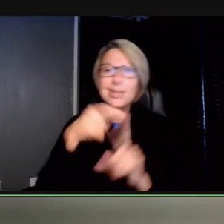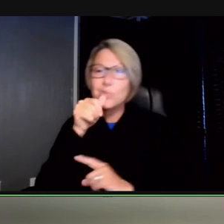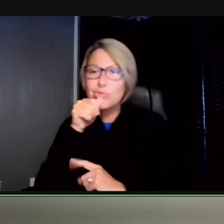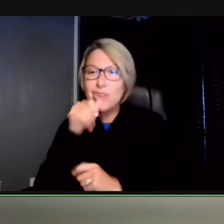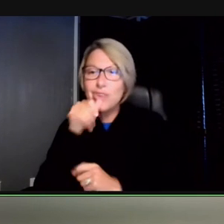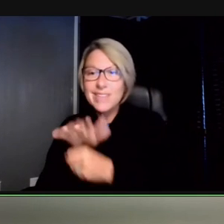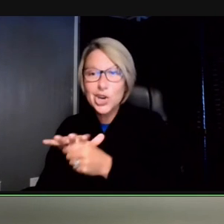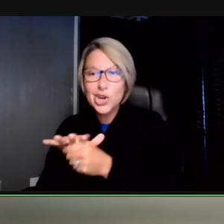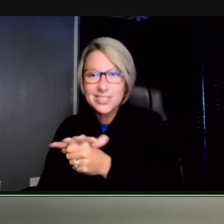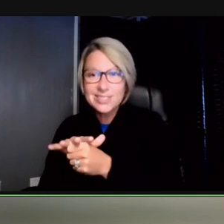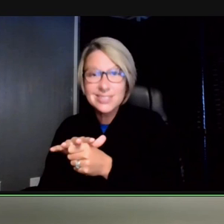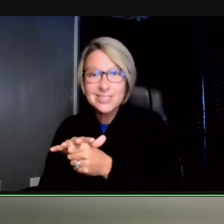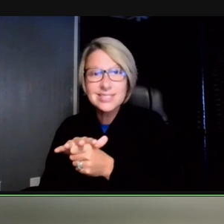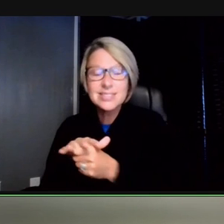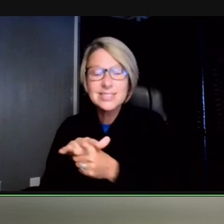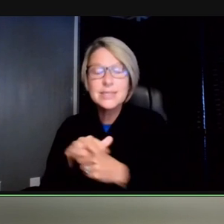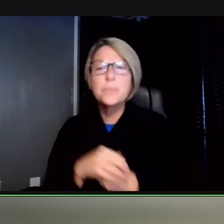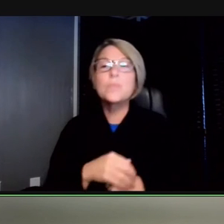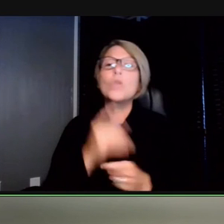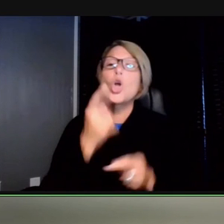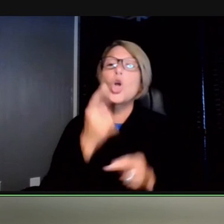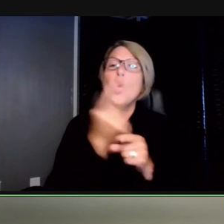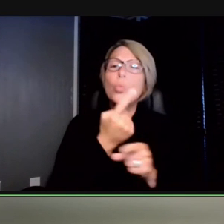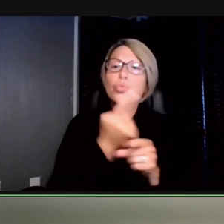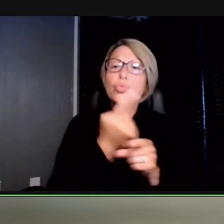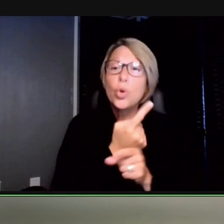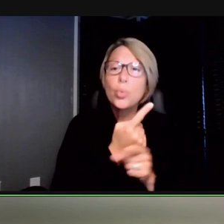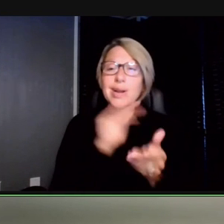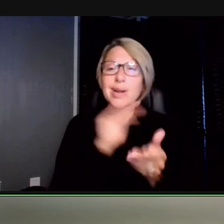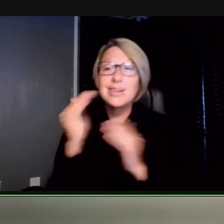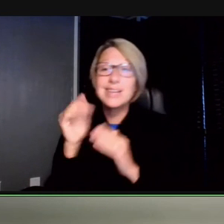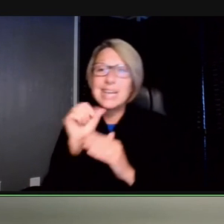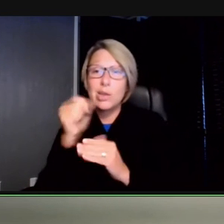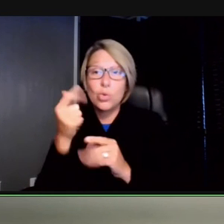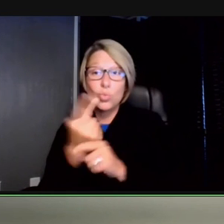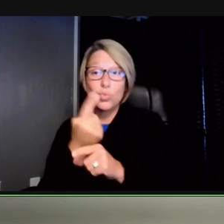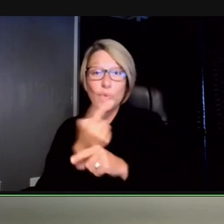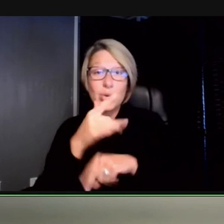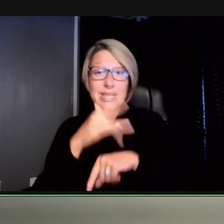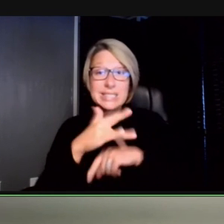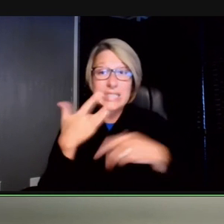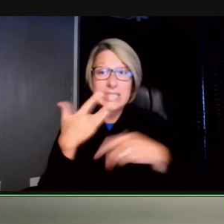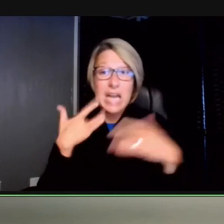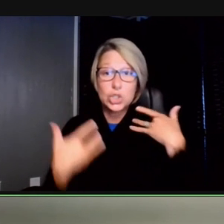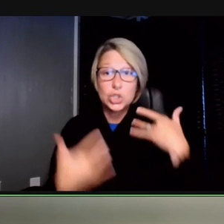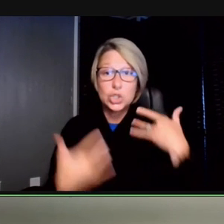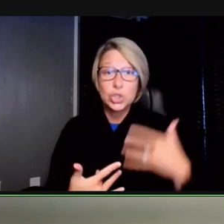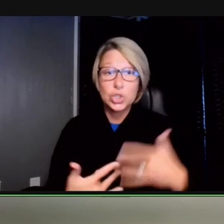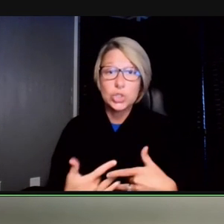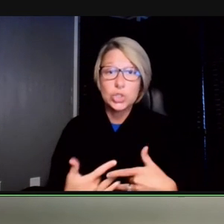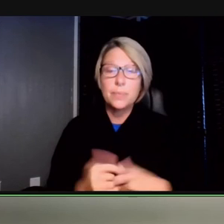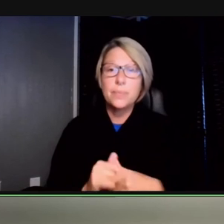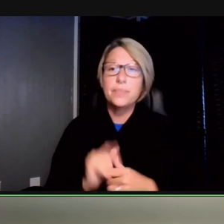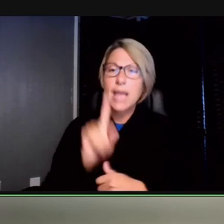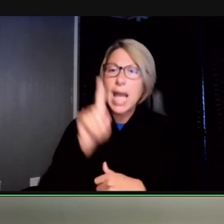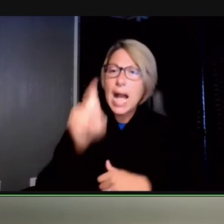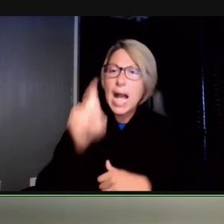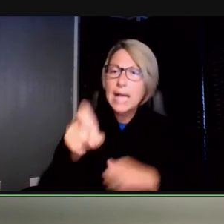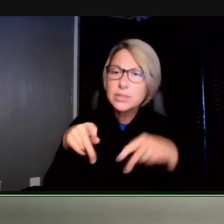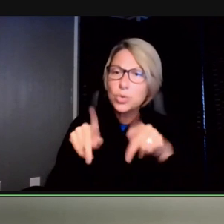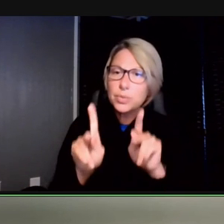and inappropriate touching, okay? Asking permission. May I give you a